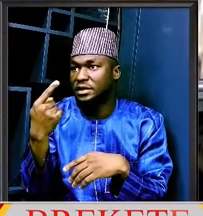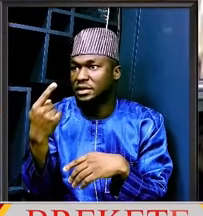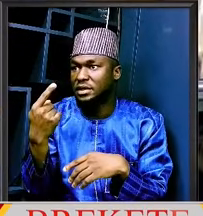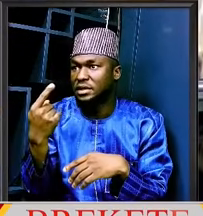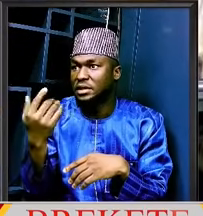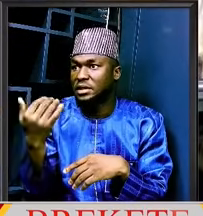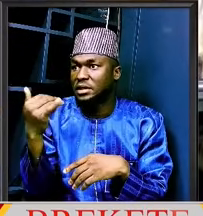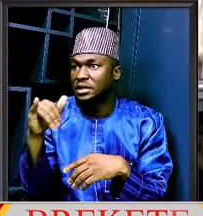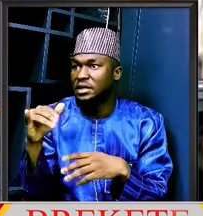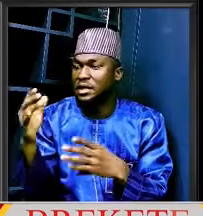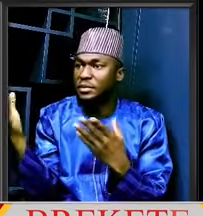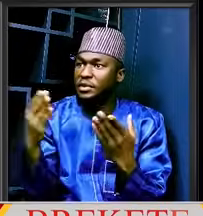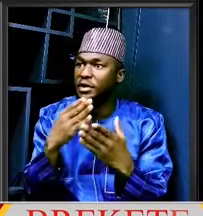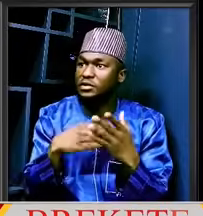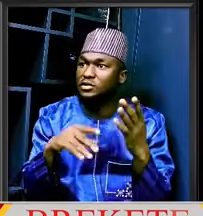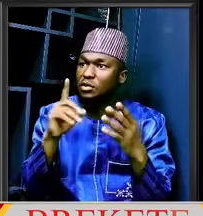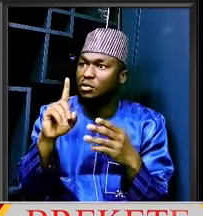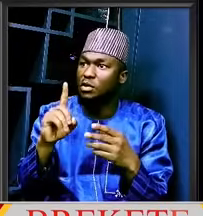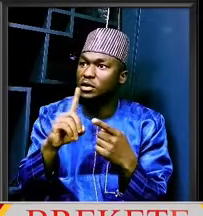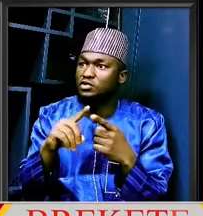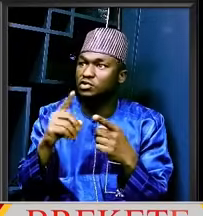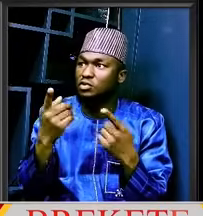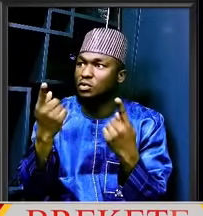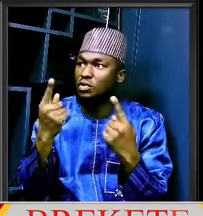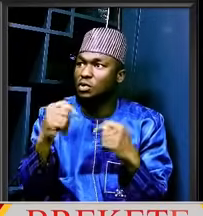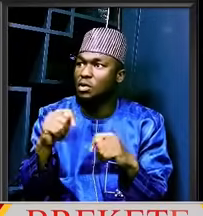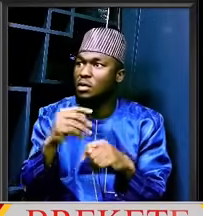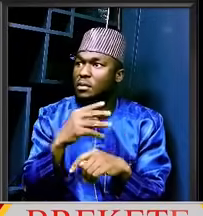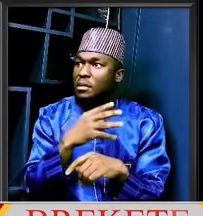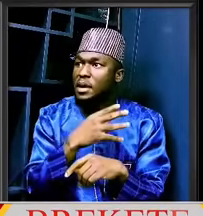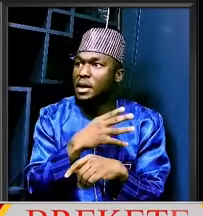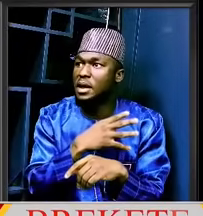man from somewhere to come and do